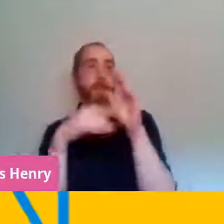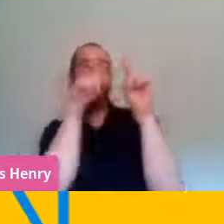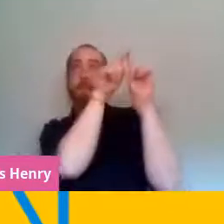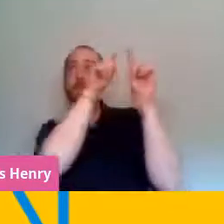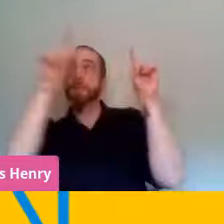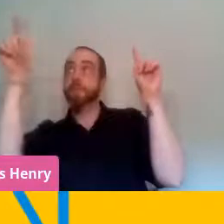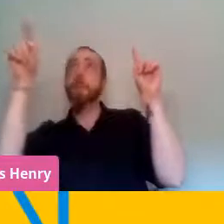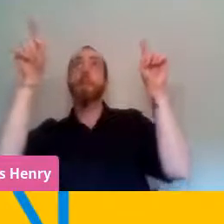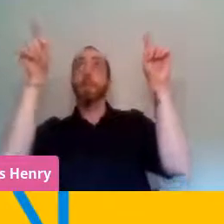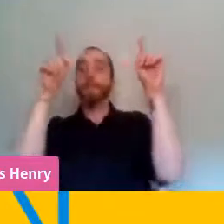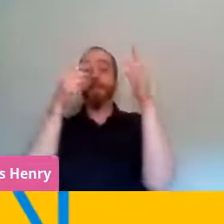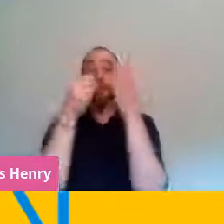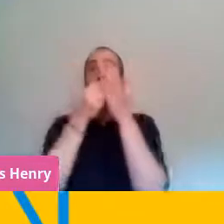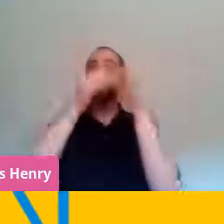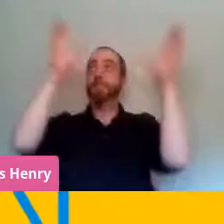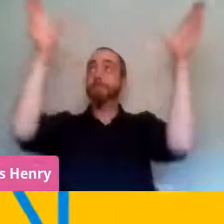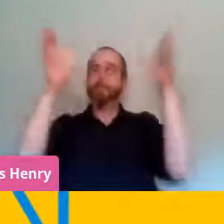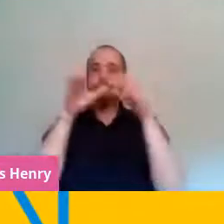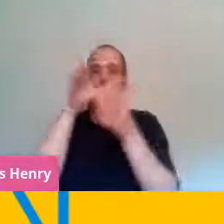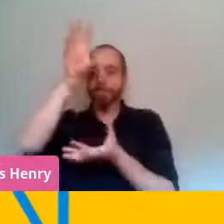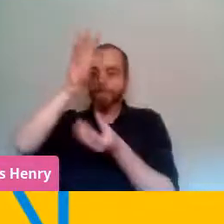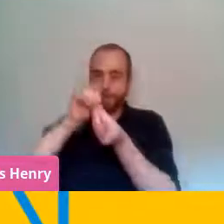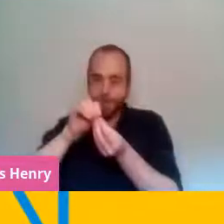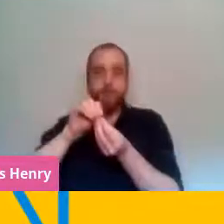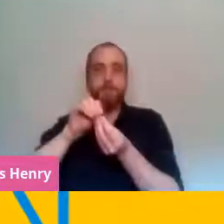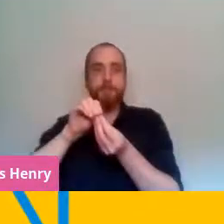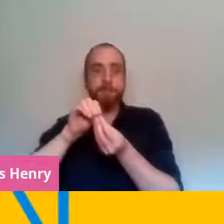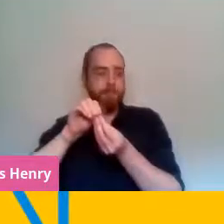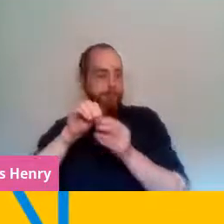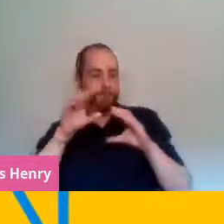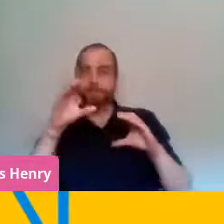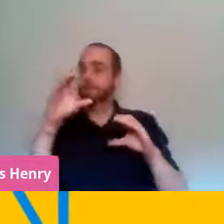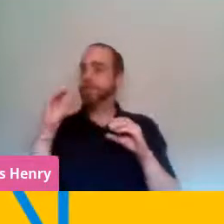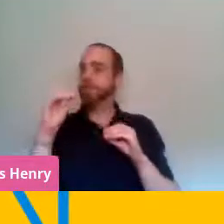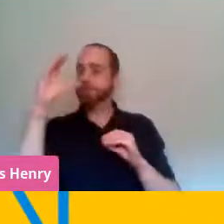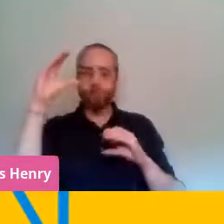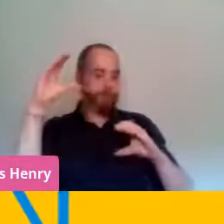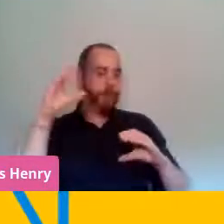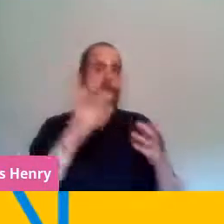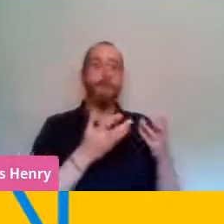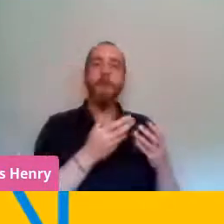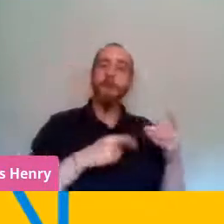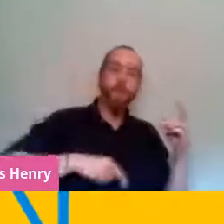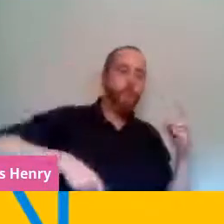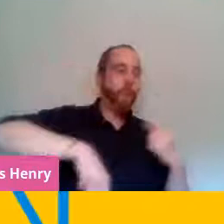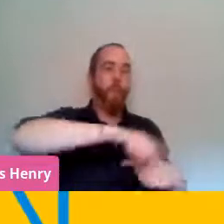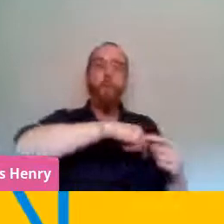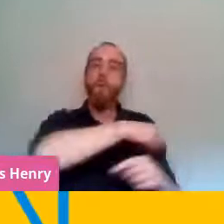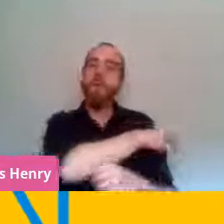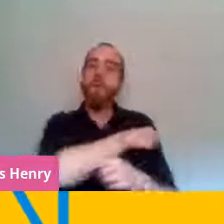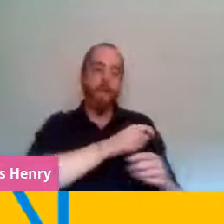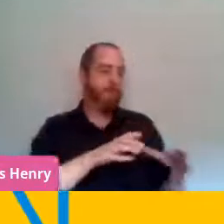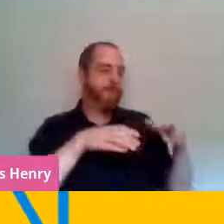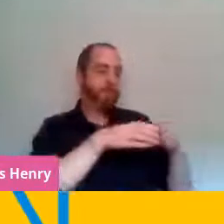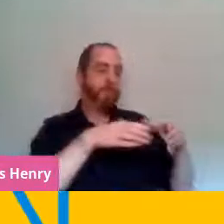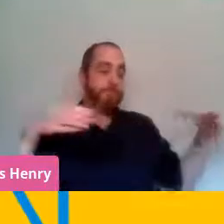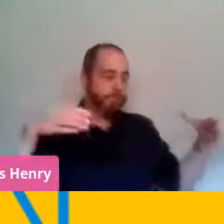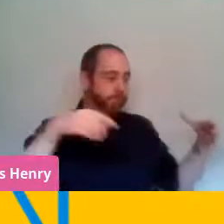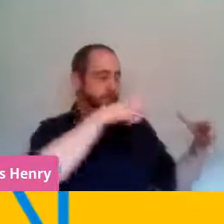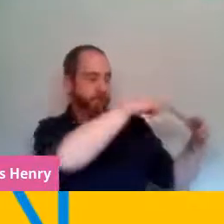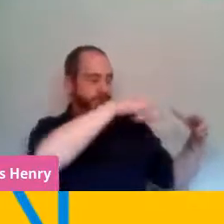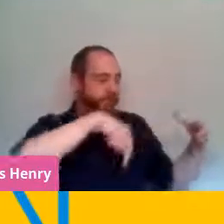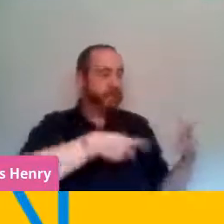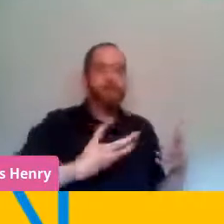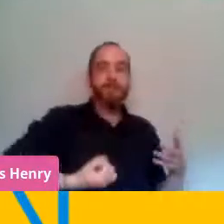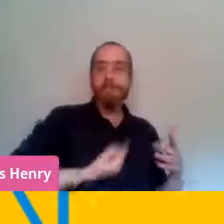staff combined, who are paid collectively 1.7 million. So we're being cut because we are vulnerable, because we have fewer